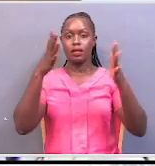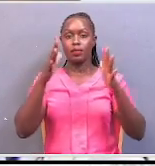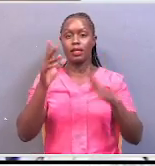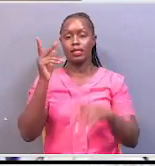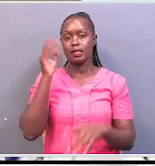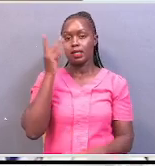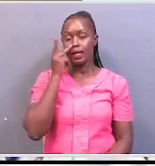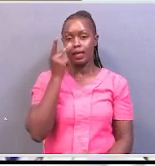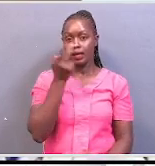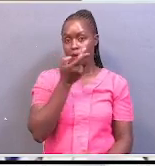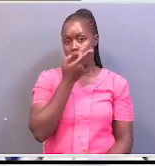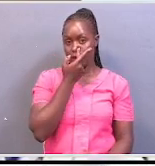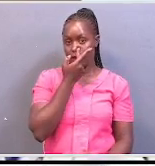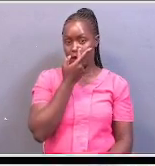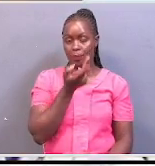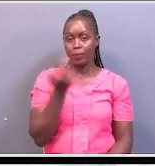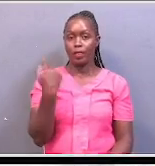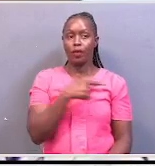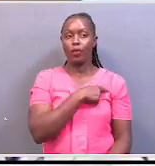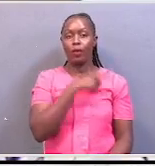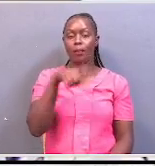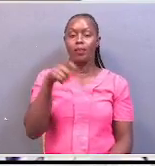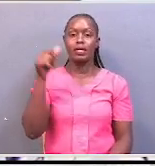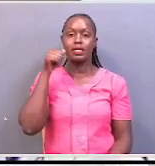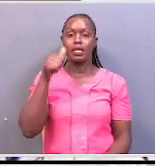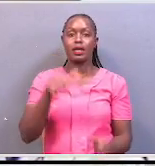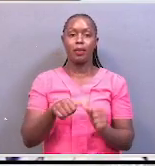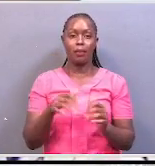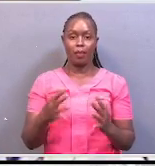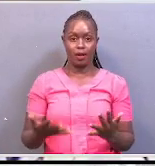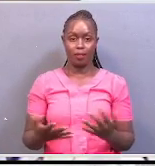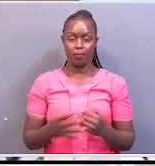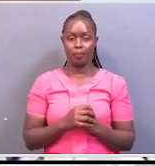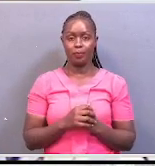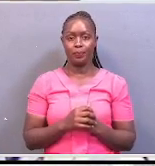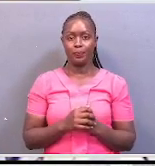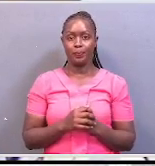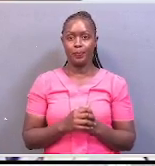Kibaki, we must remember